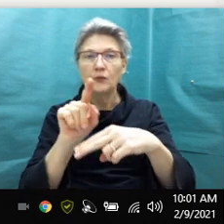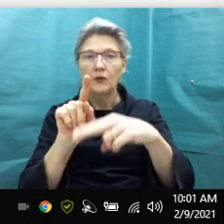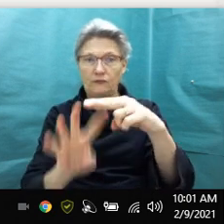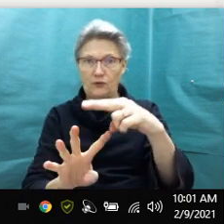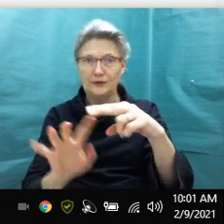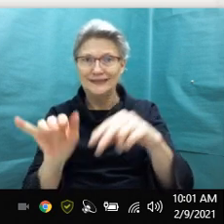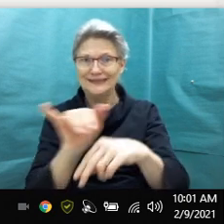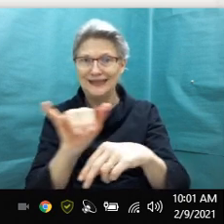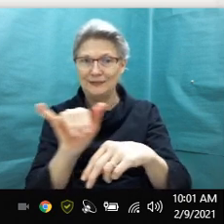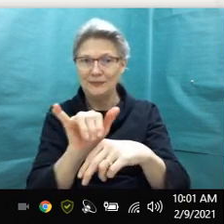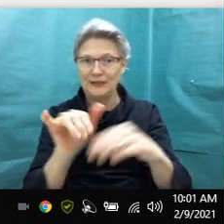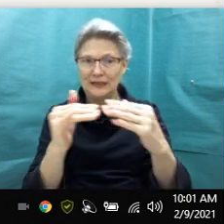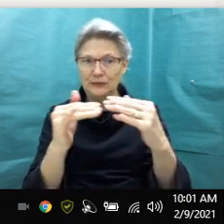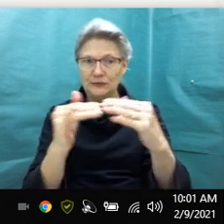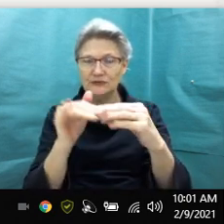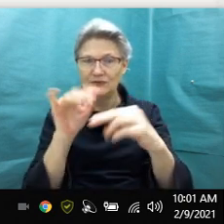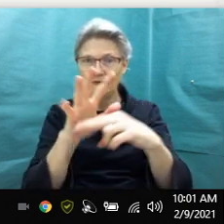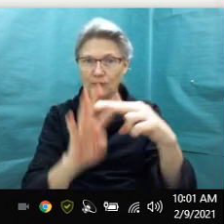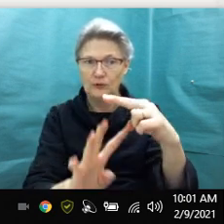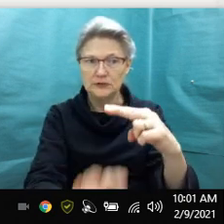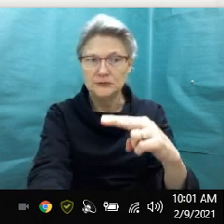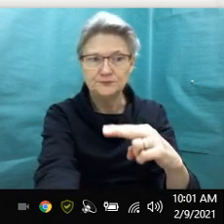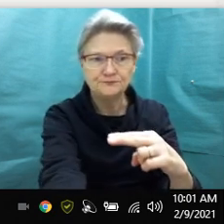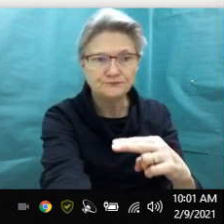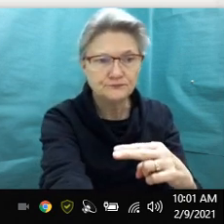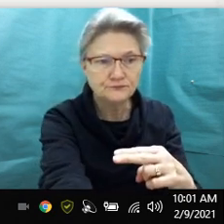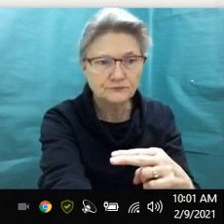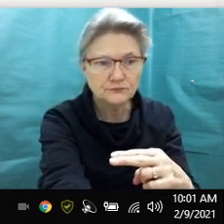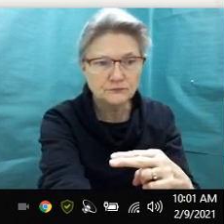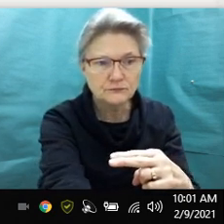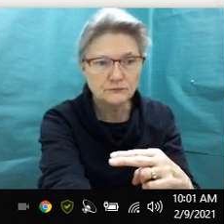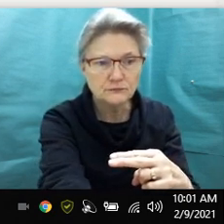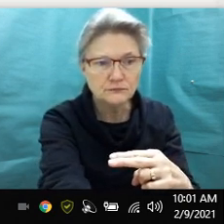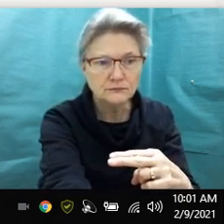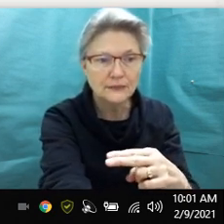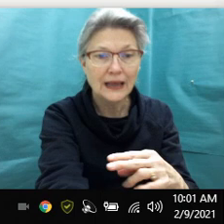the same as 5/4. So now I'm going to multiply